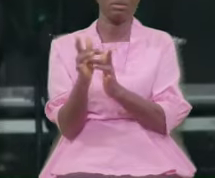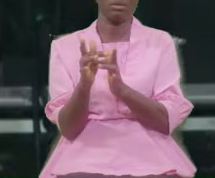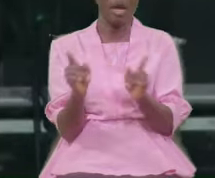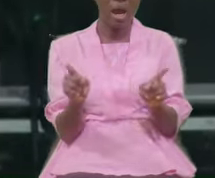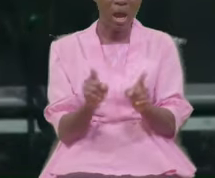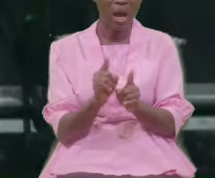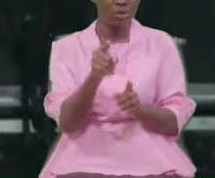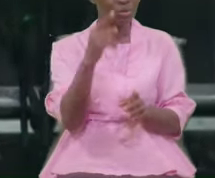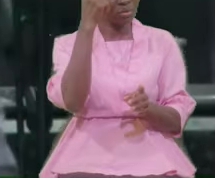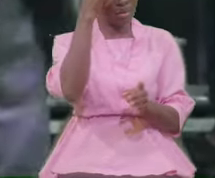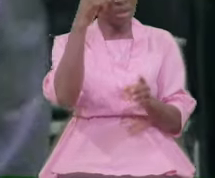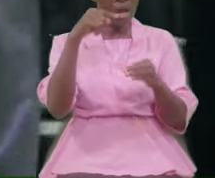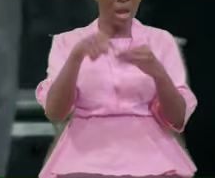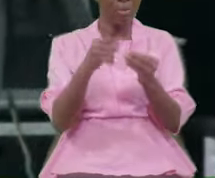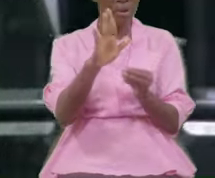nak